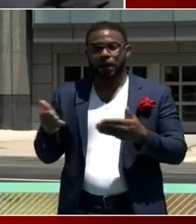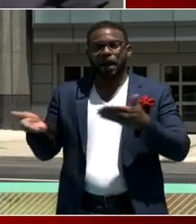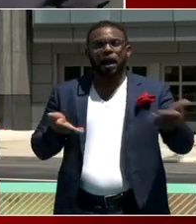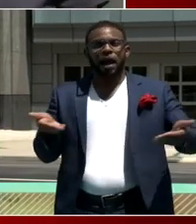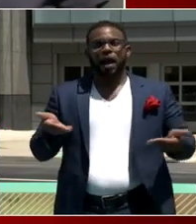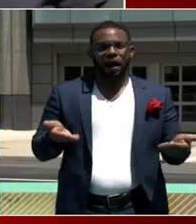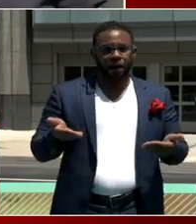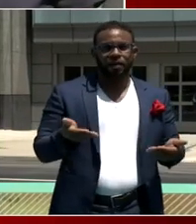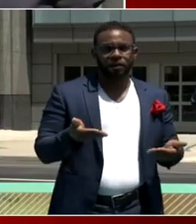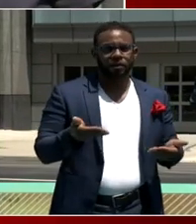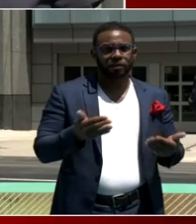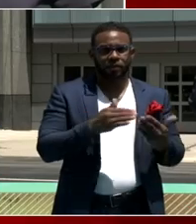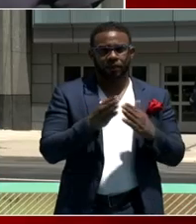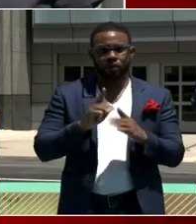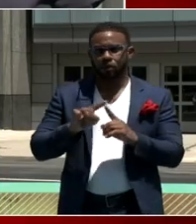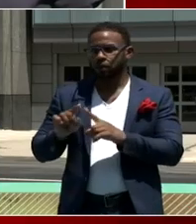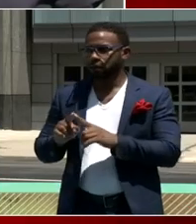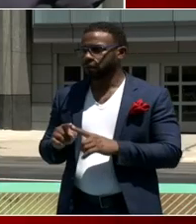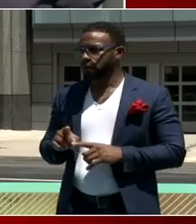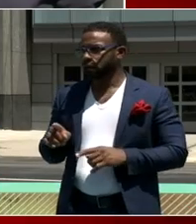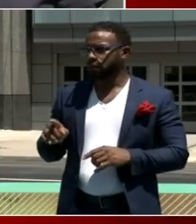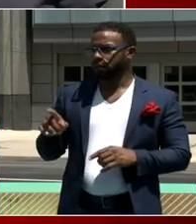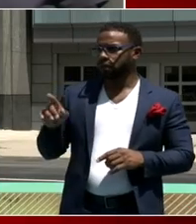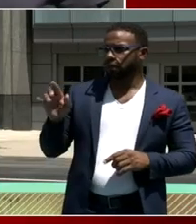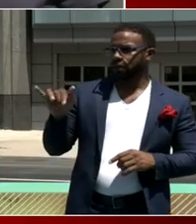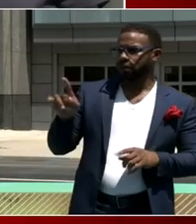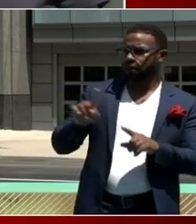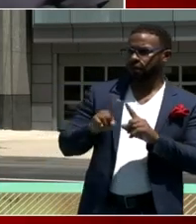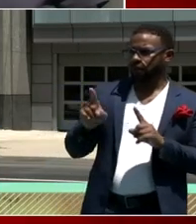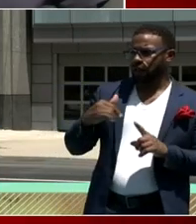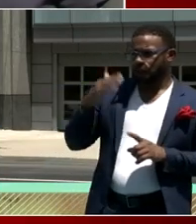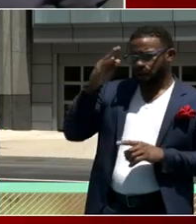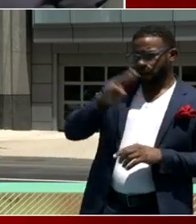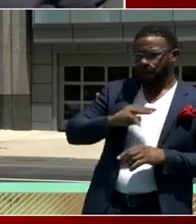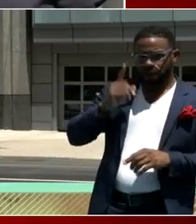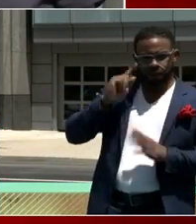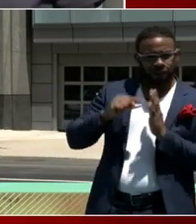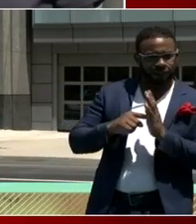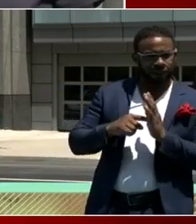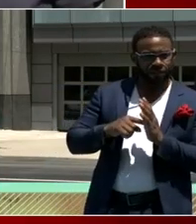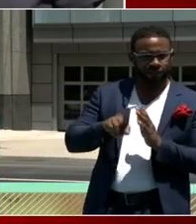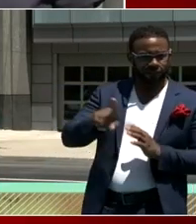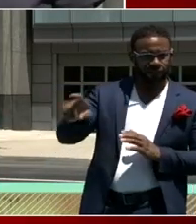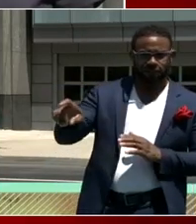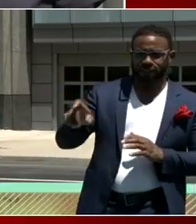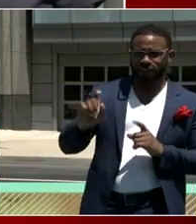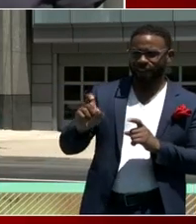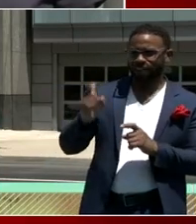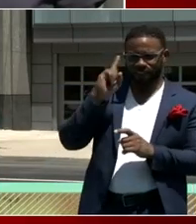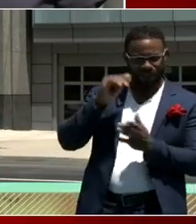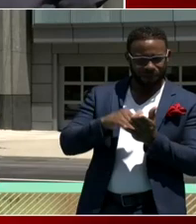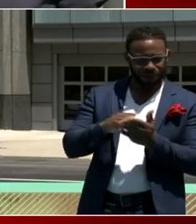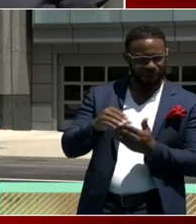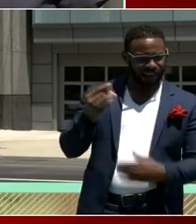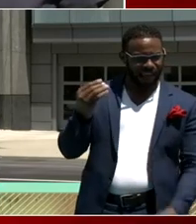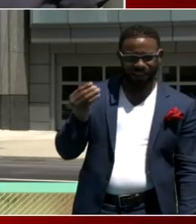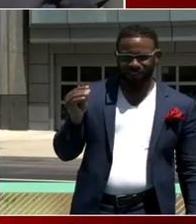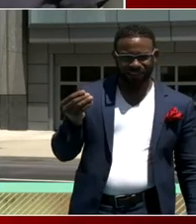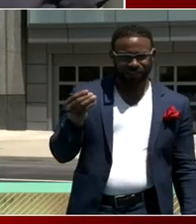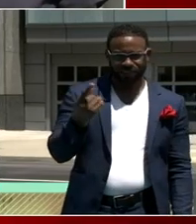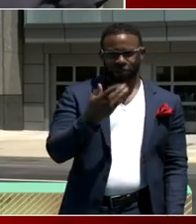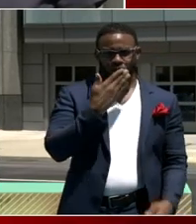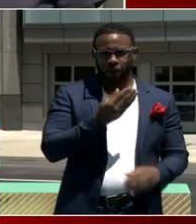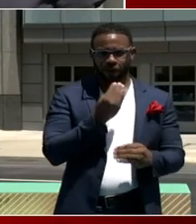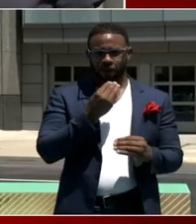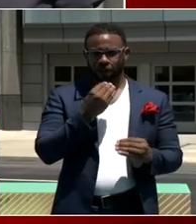hire their neighbors as well. That's quite different. I know of the mayor, for example, gave, I think, $1 million to